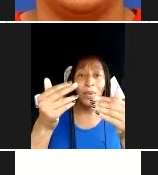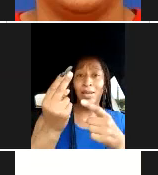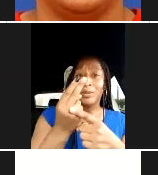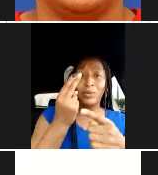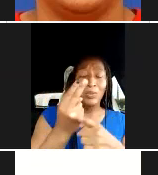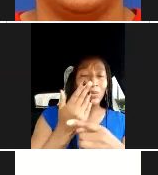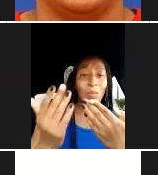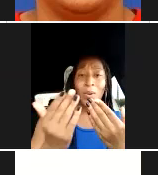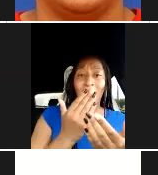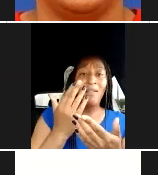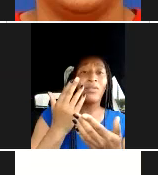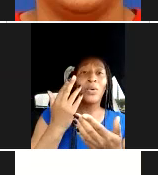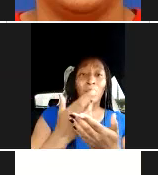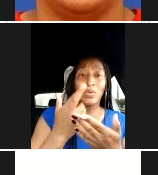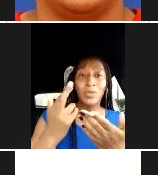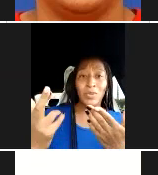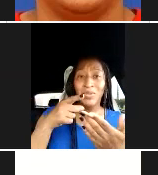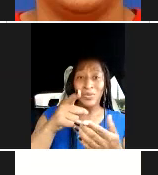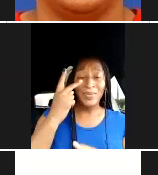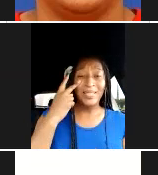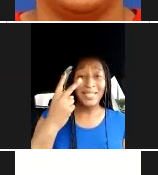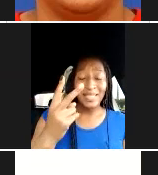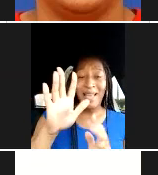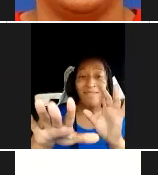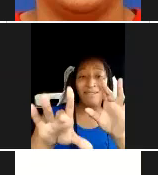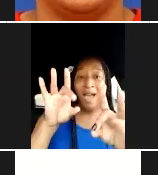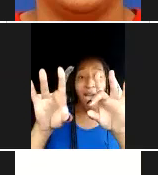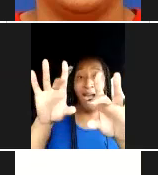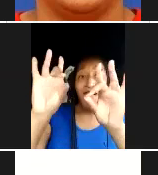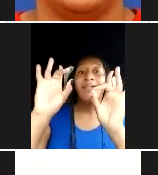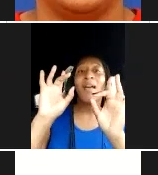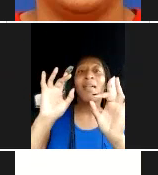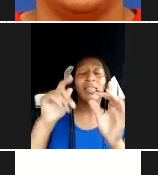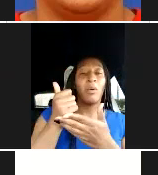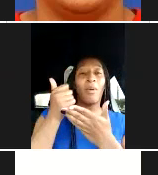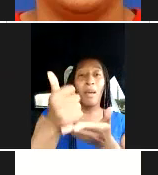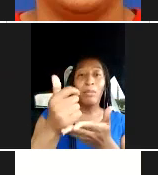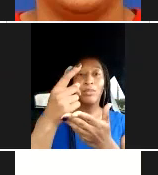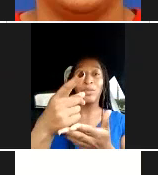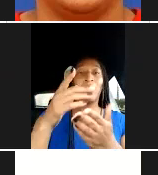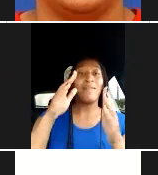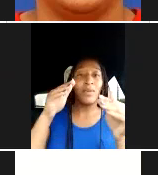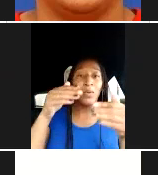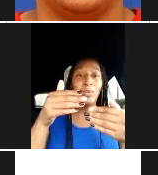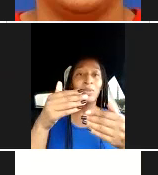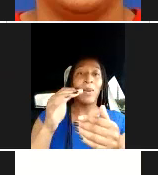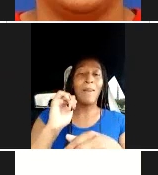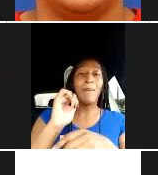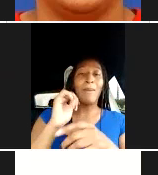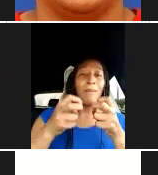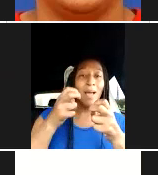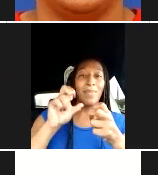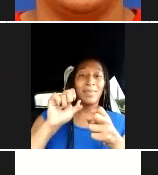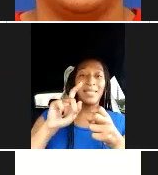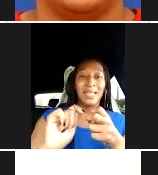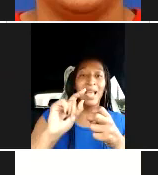find adequate to help you deal with problem set number 14. And so you notice that